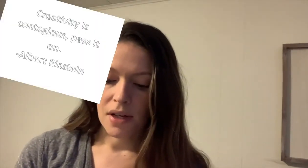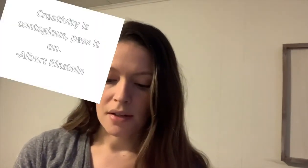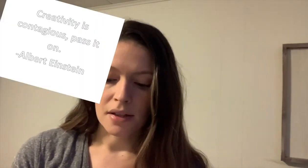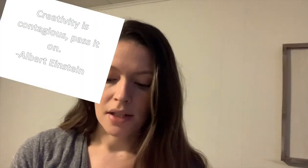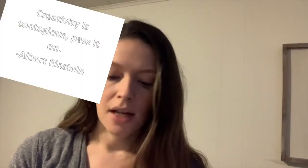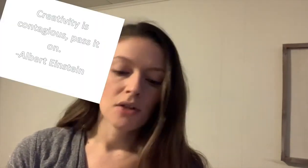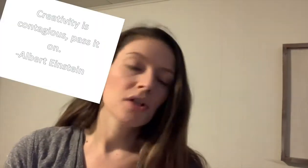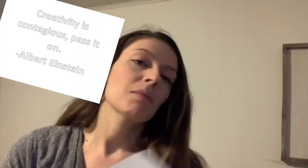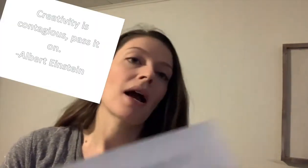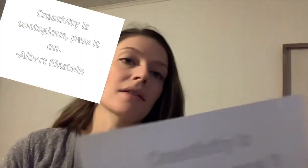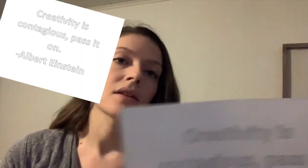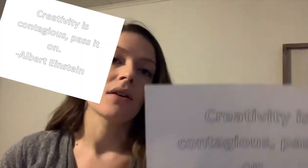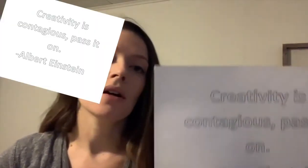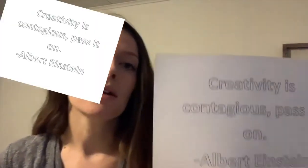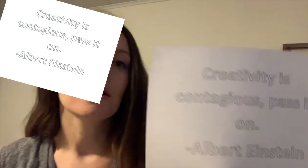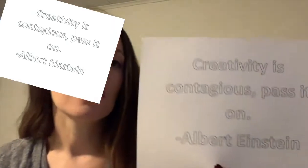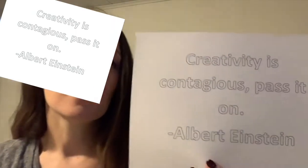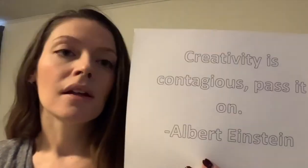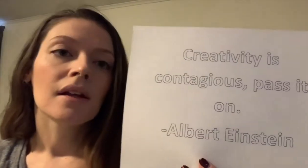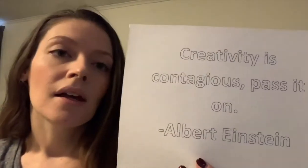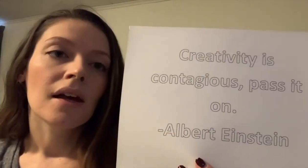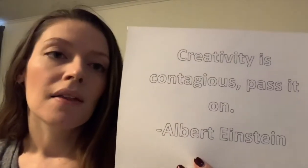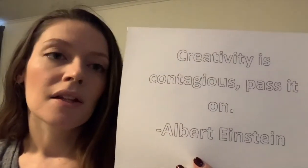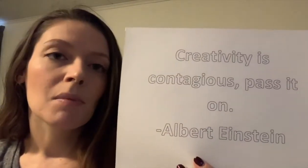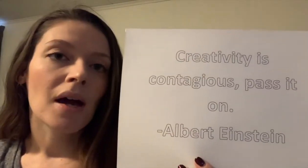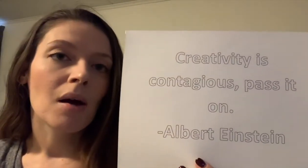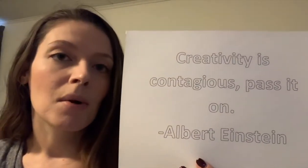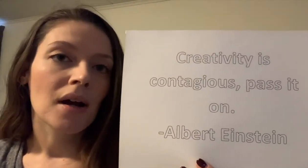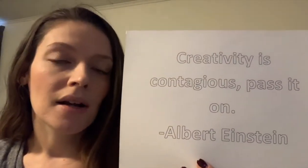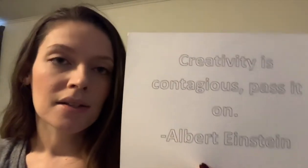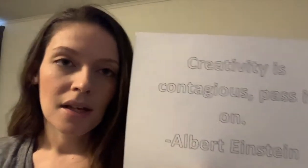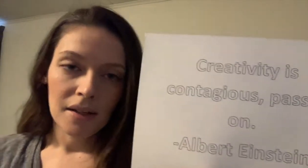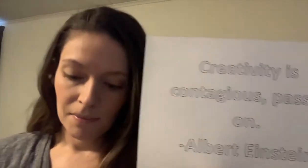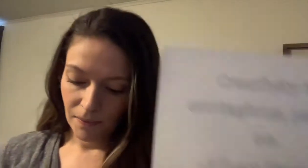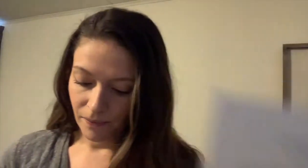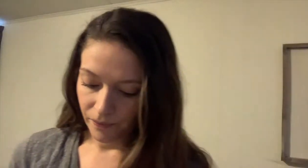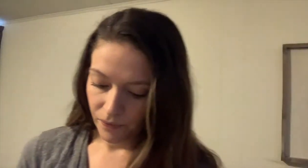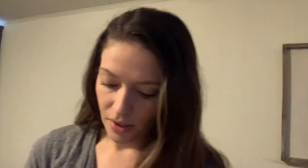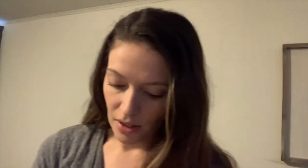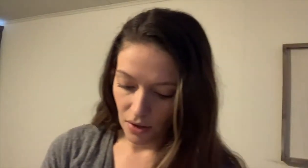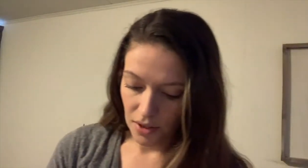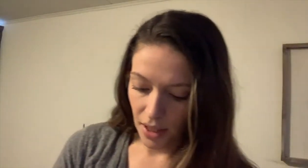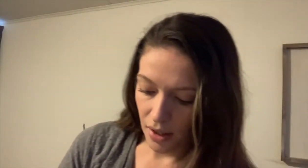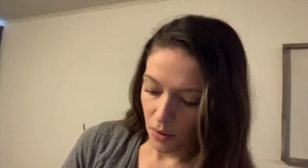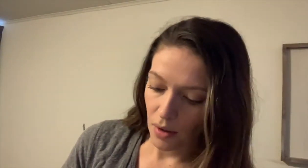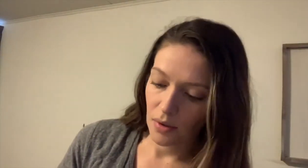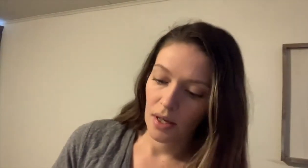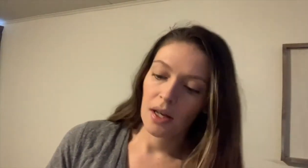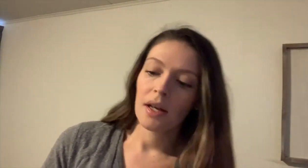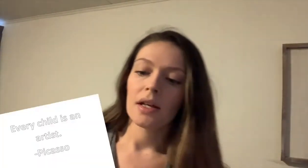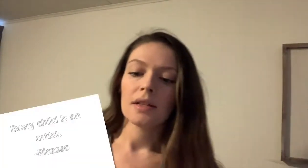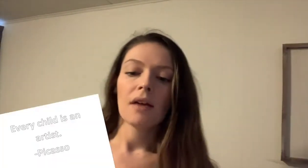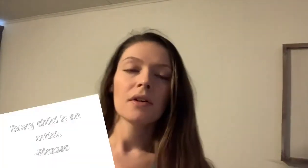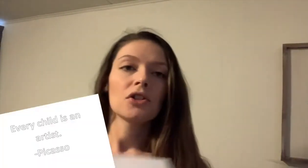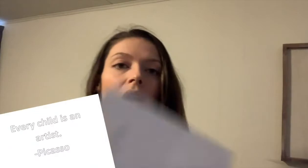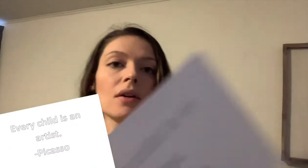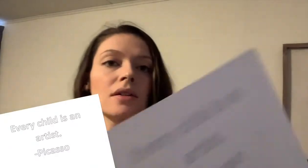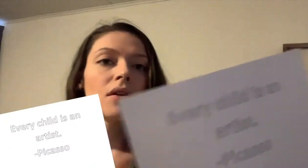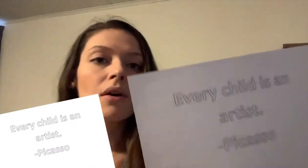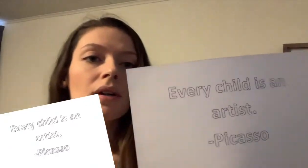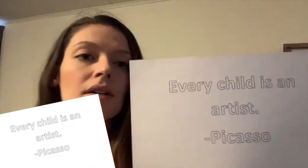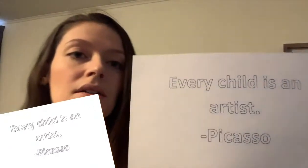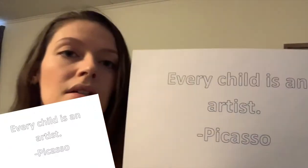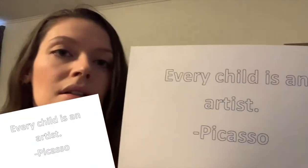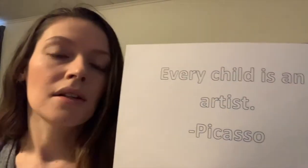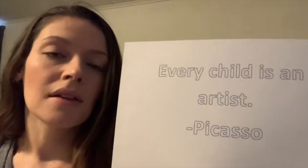creativity is contagious, pass it on, and that's by Albert Einstein. And our second quote is, every child